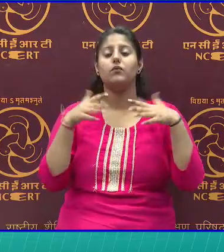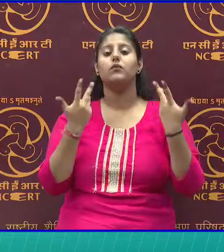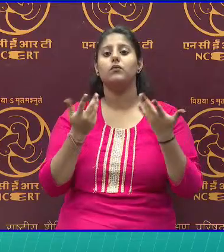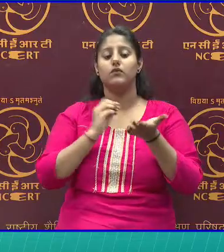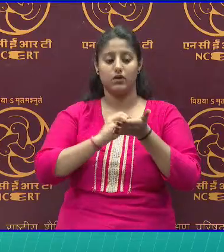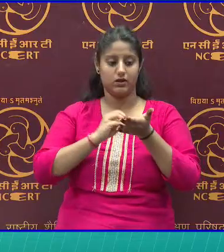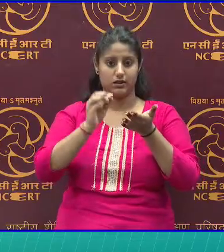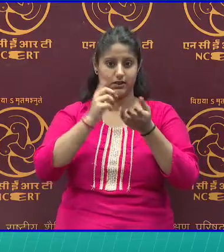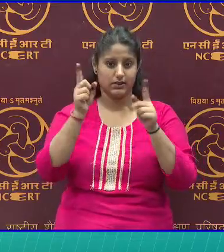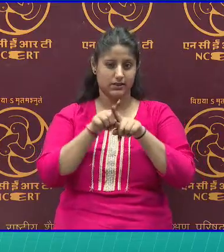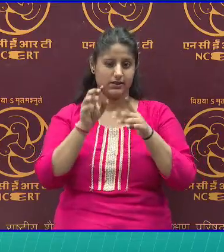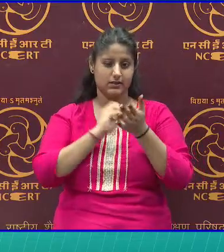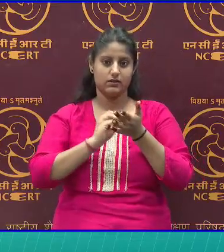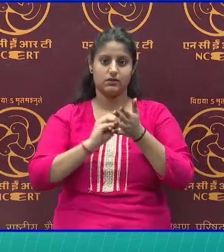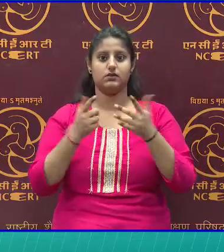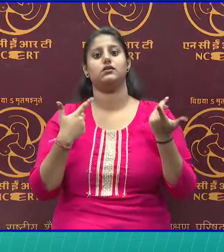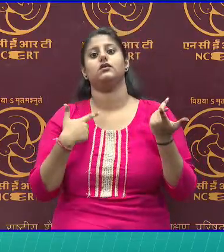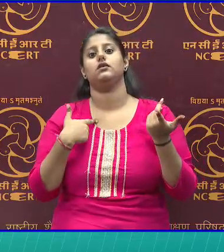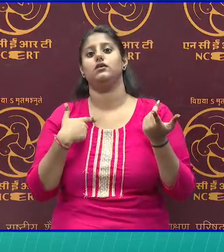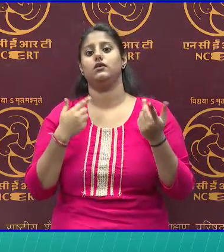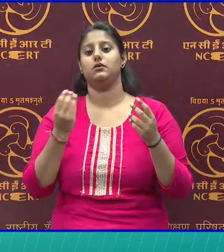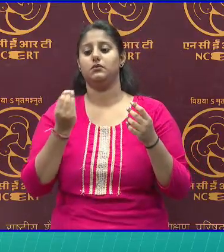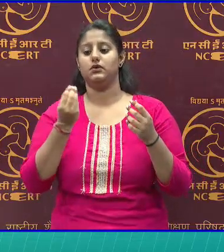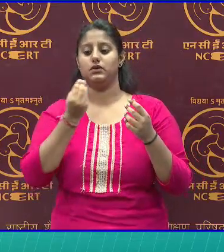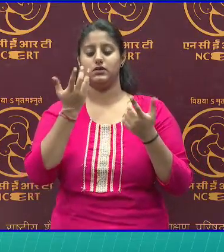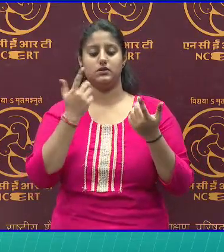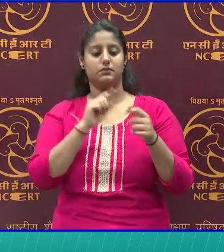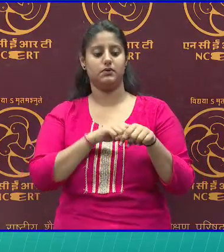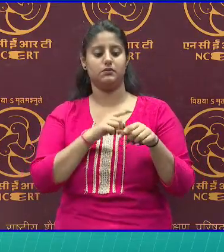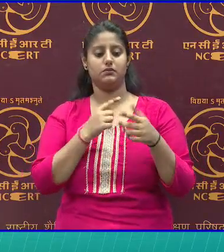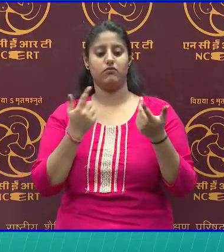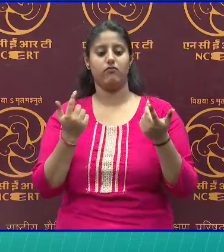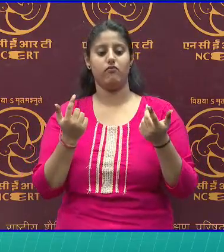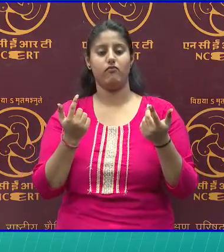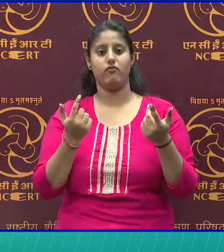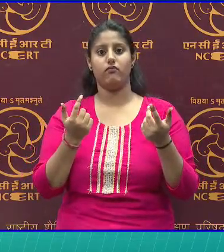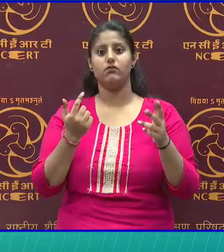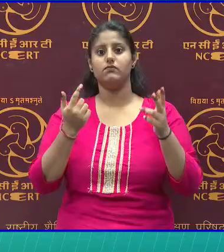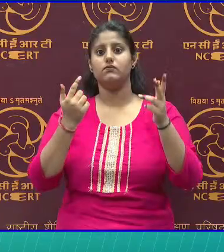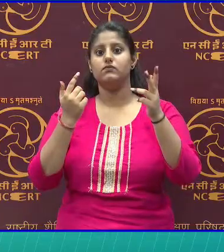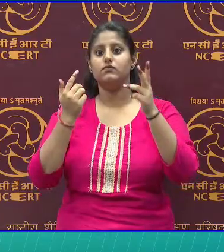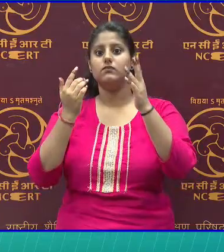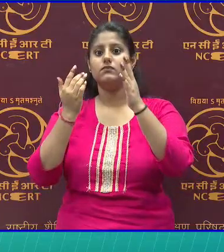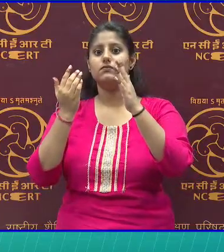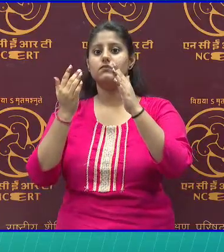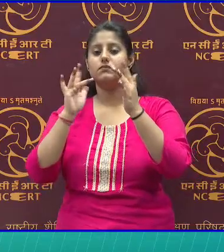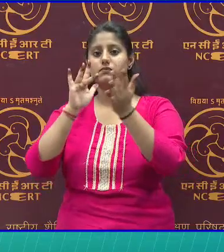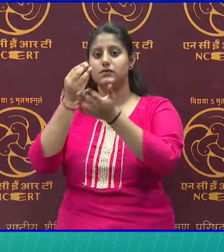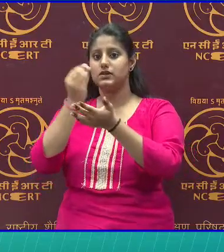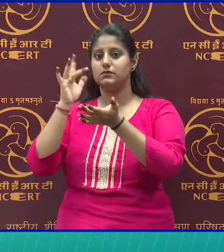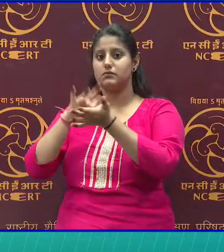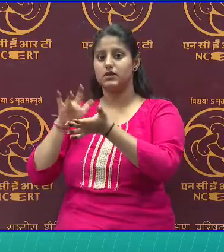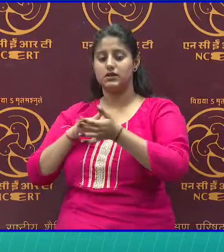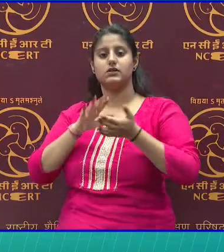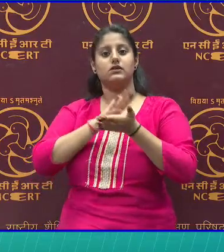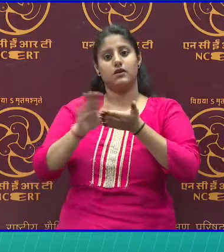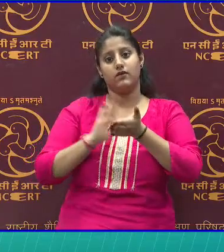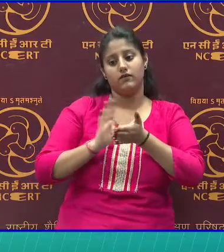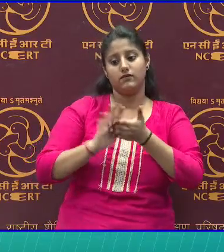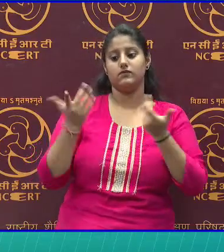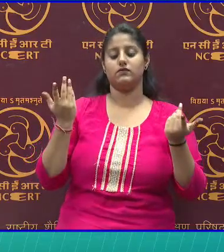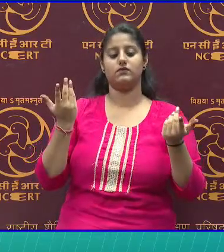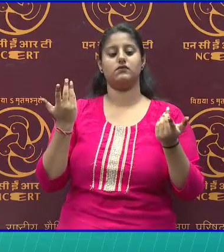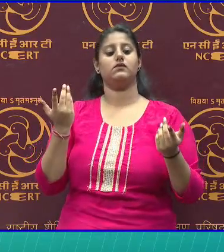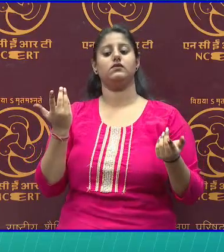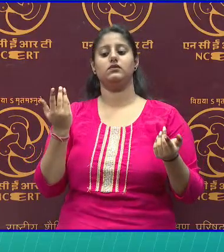to be changed. It could be any small thing. It could be about, as you are saying, about the cleanliness, some place to be clean, or it could be that